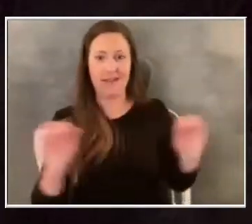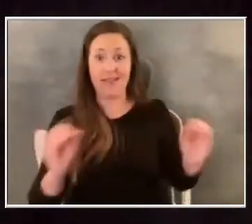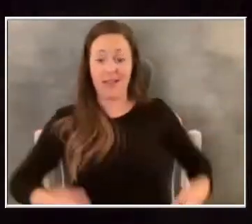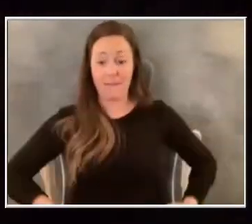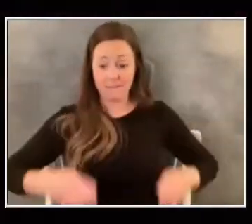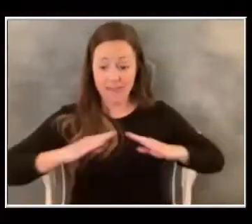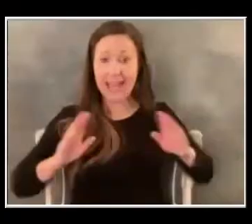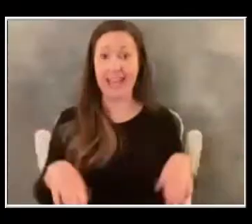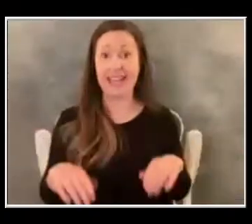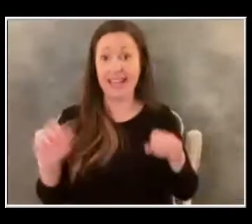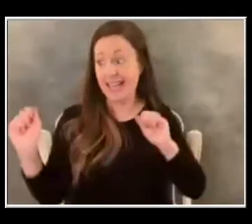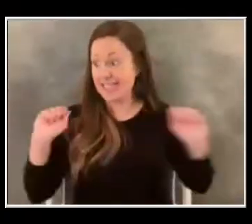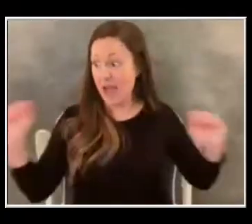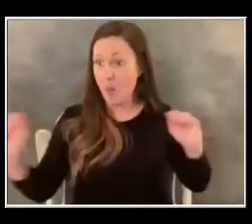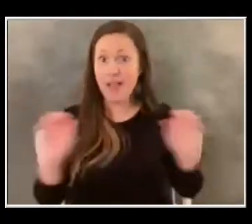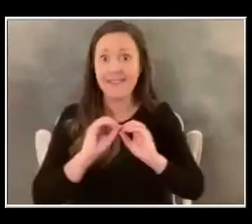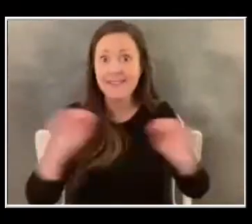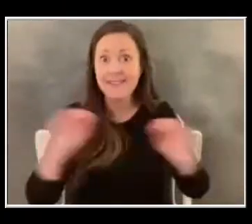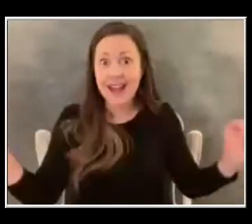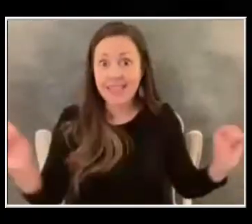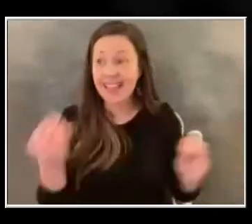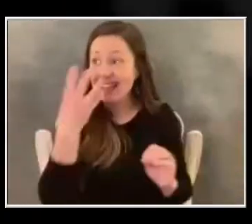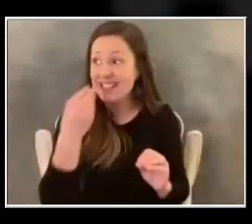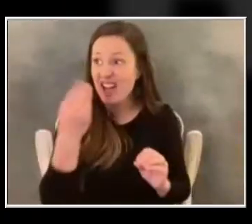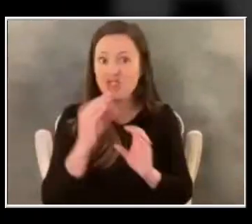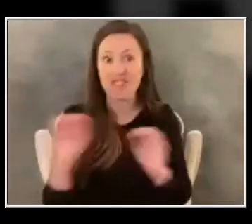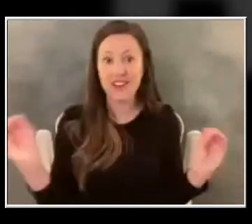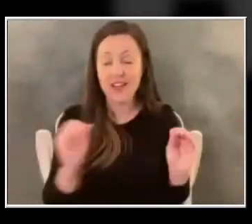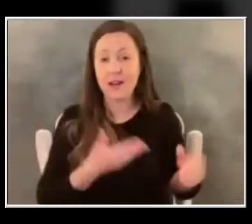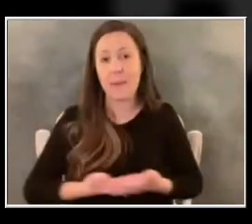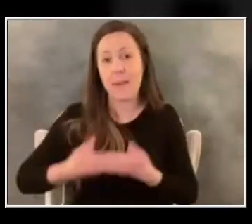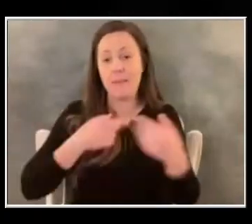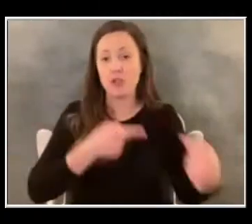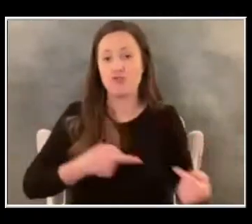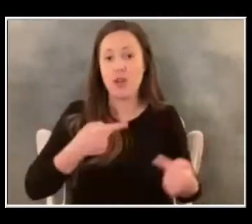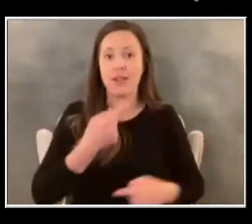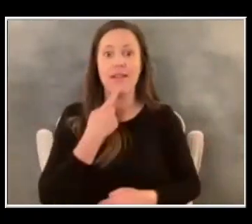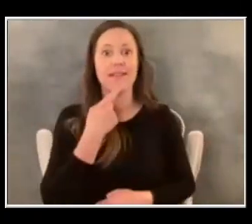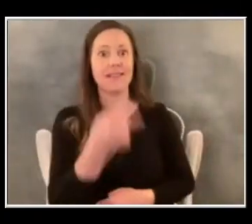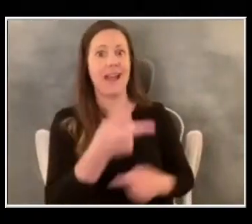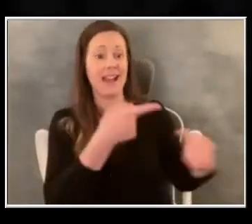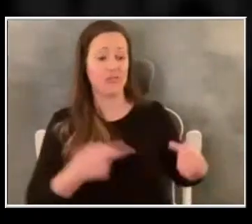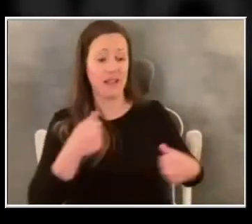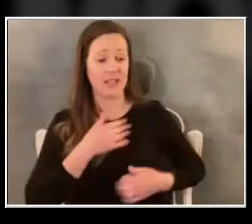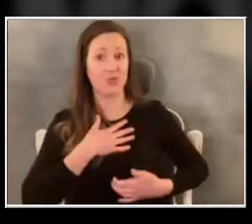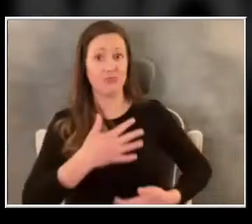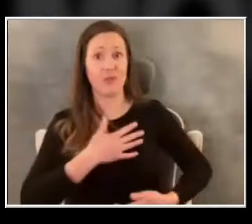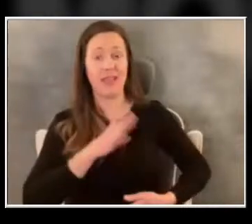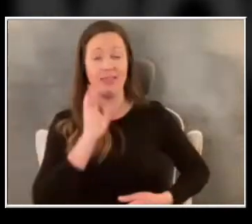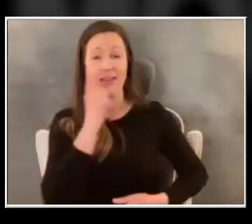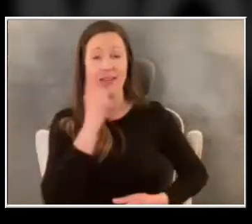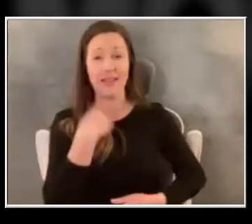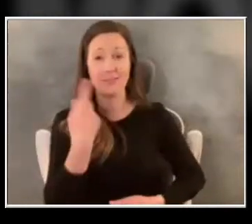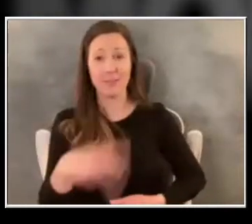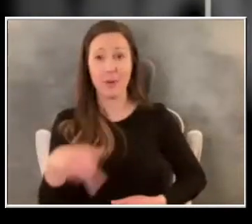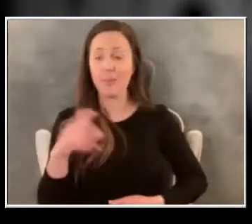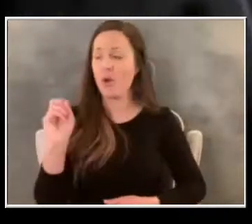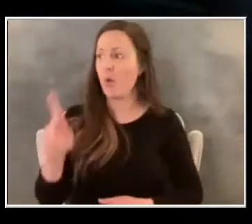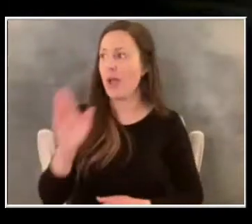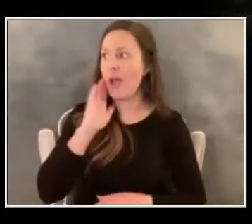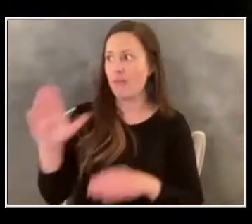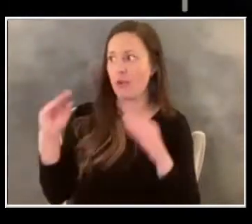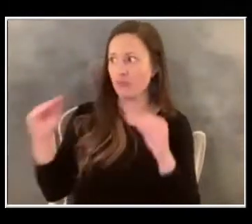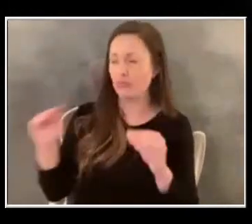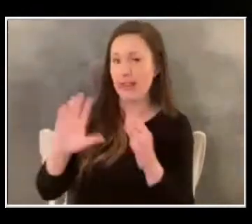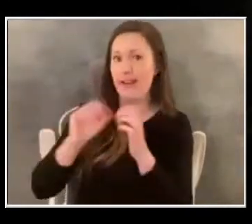suction, and a baby struggling. He's struggling to breathe. His lips are purple. All right, I'm going to give you instructions on how to give mouth-to-mouth.